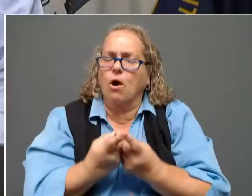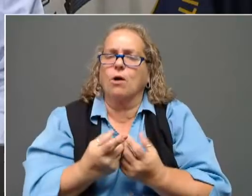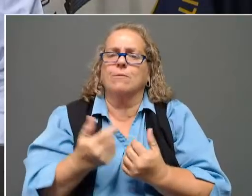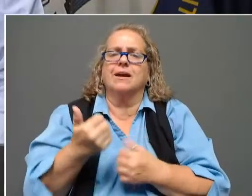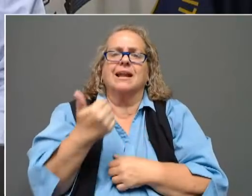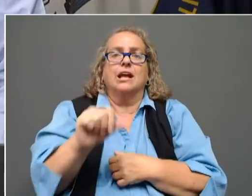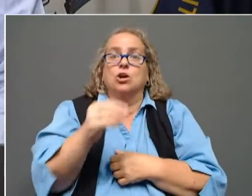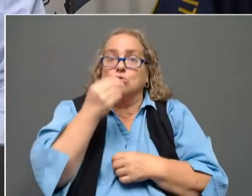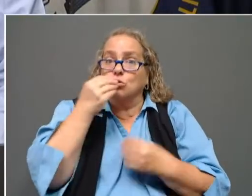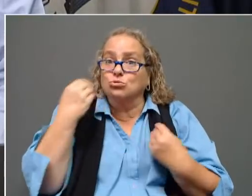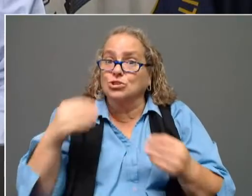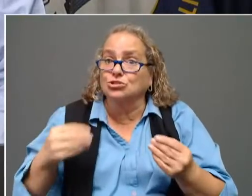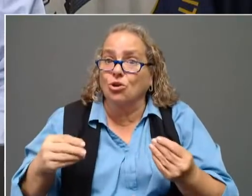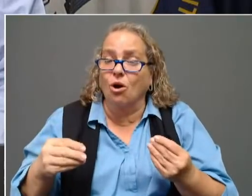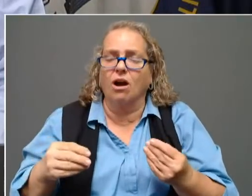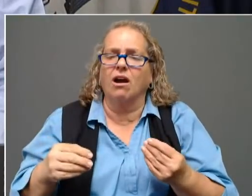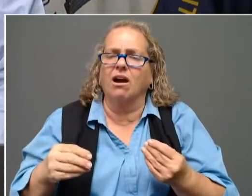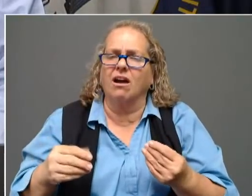we also know the answer